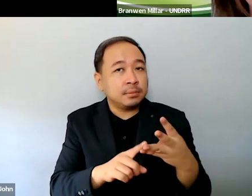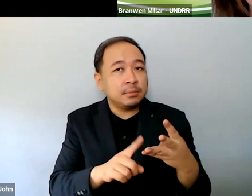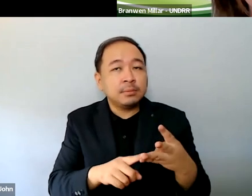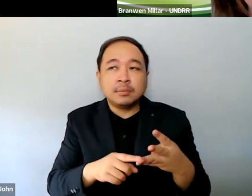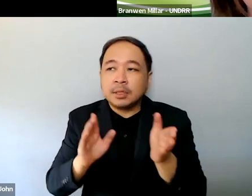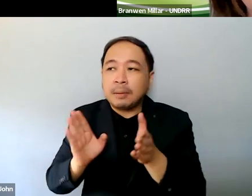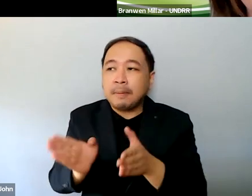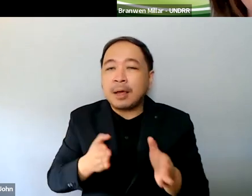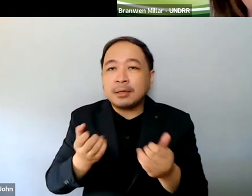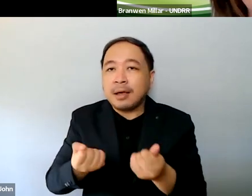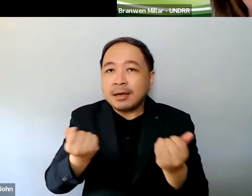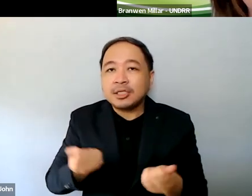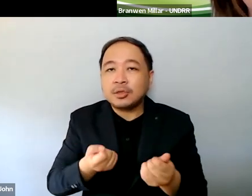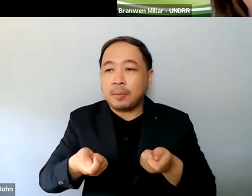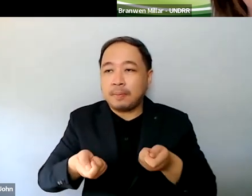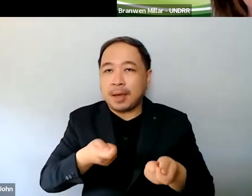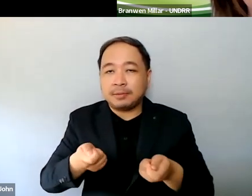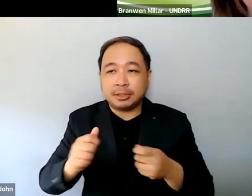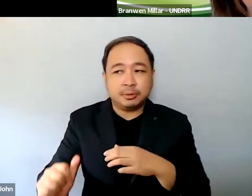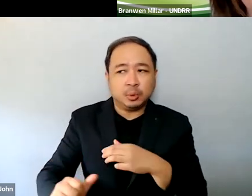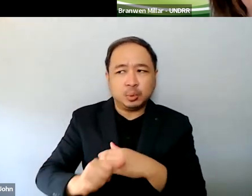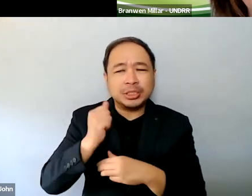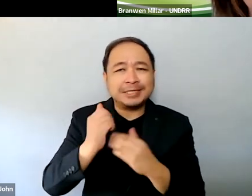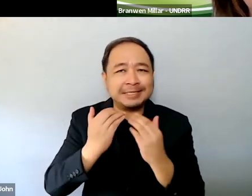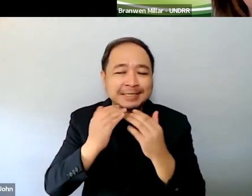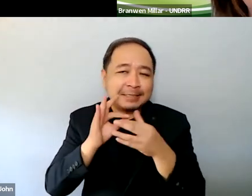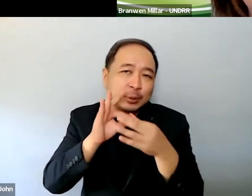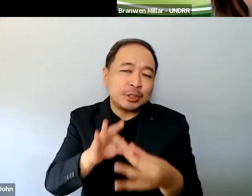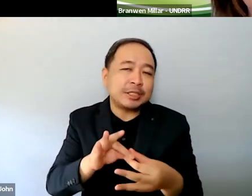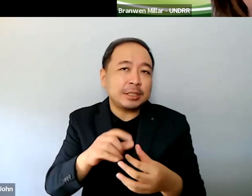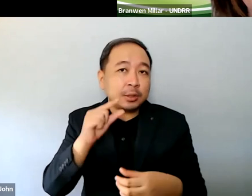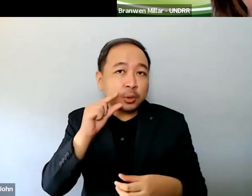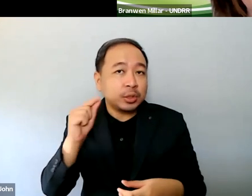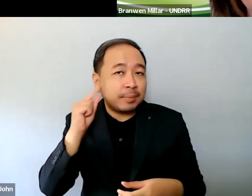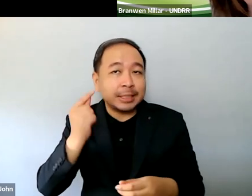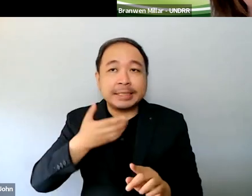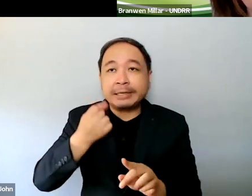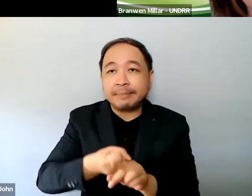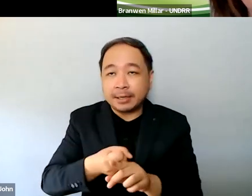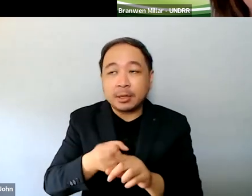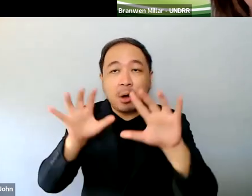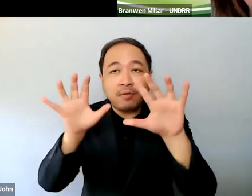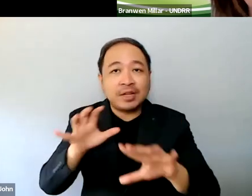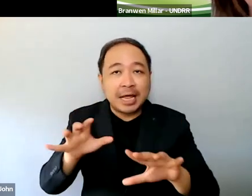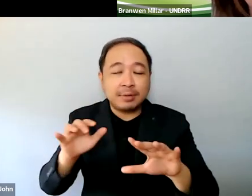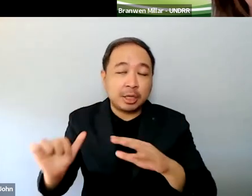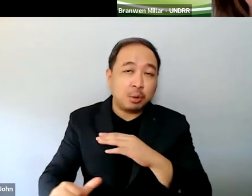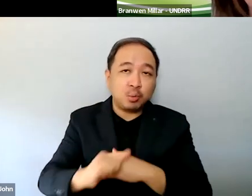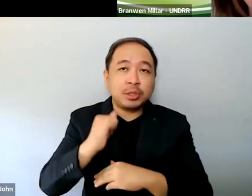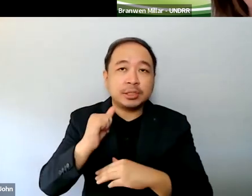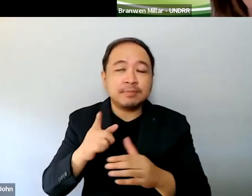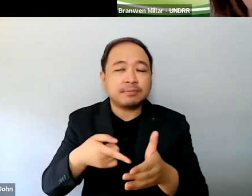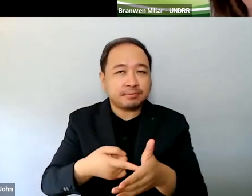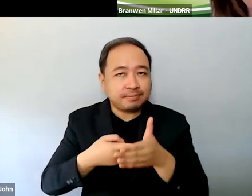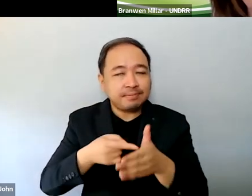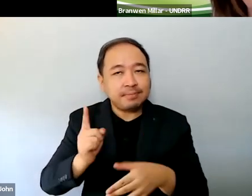action for management risk related to gender impacts of climate risk in climate management policies are also required.